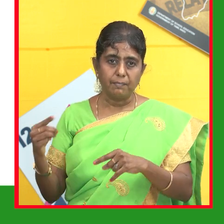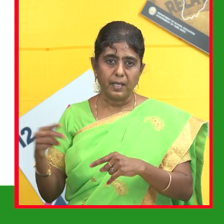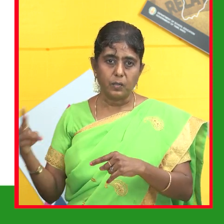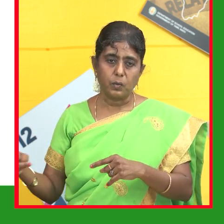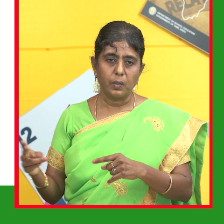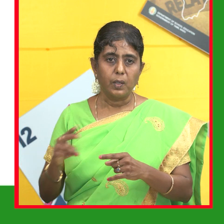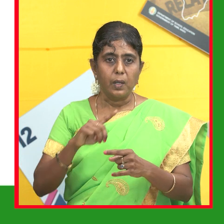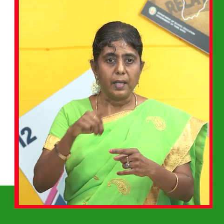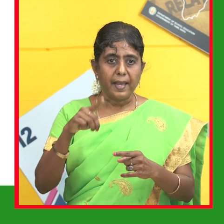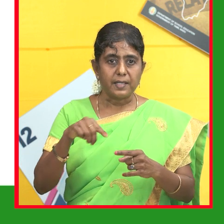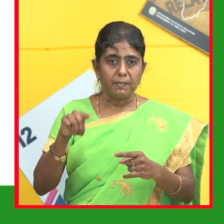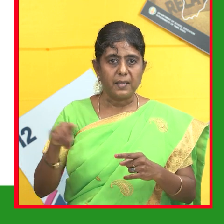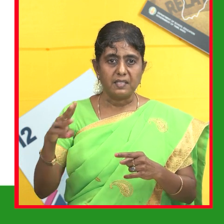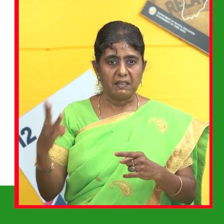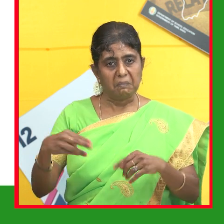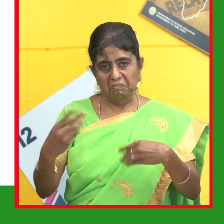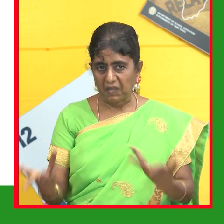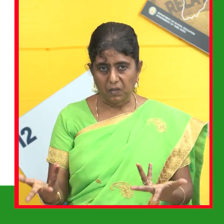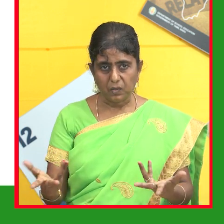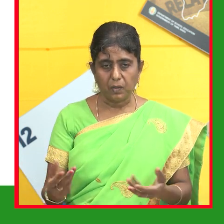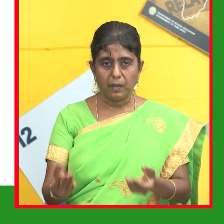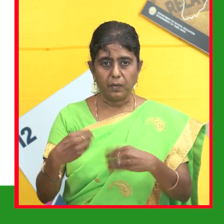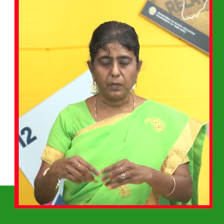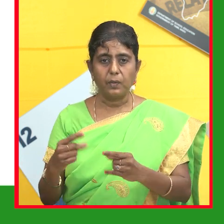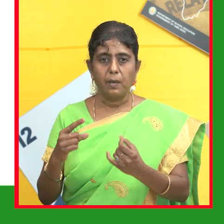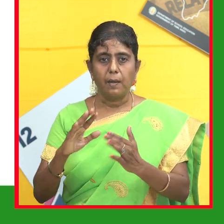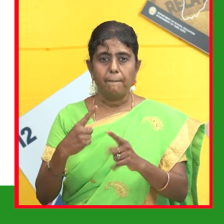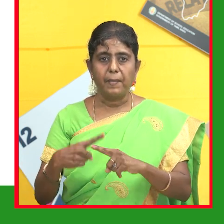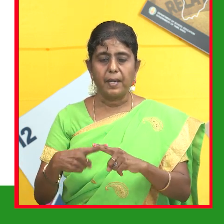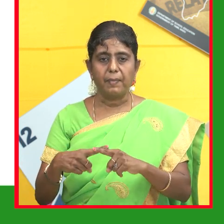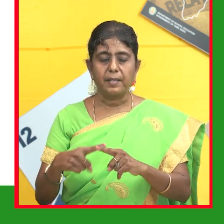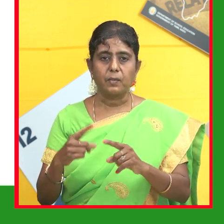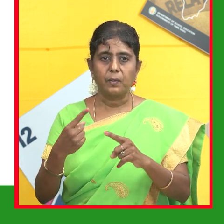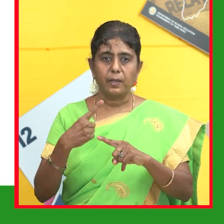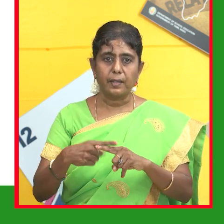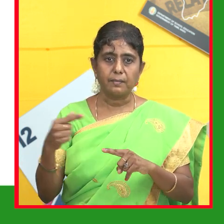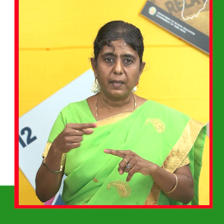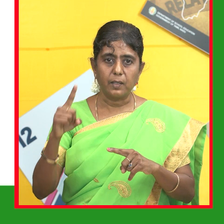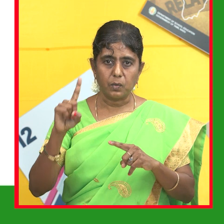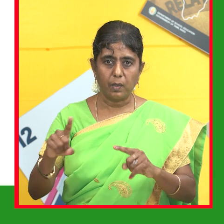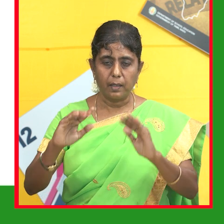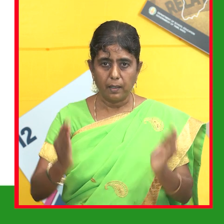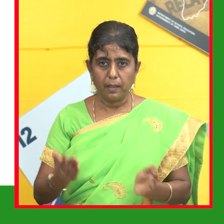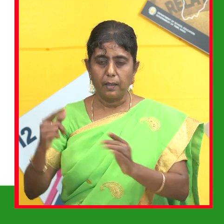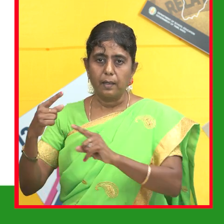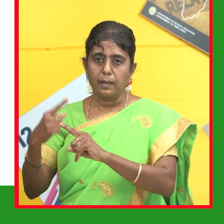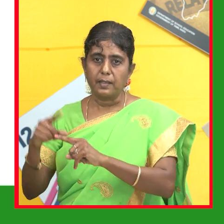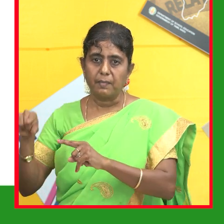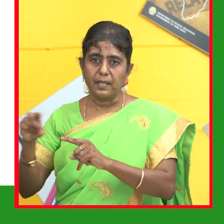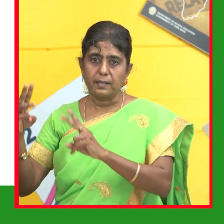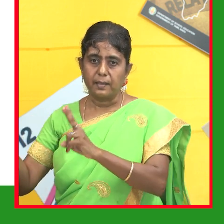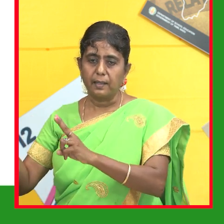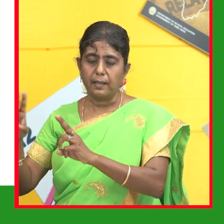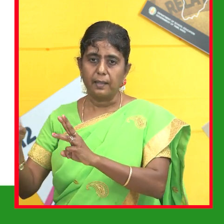is missing. So you have to multiply the numerator by the x plus 3. This concept only you did in lower class with the